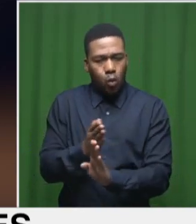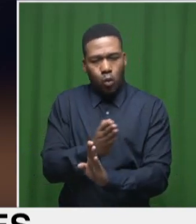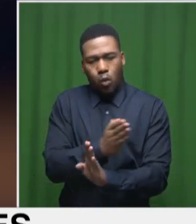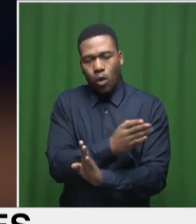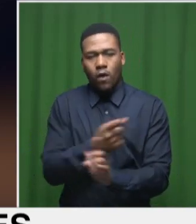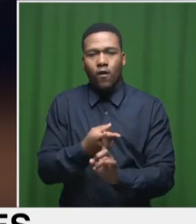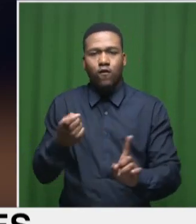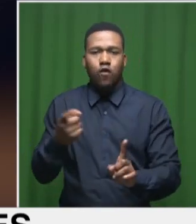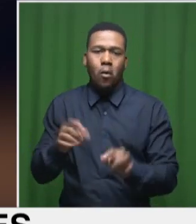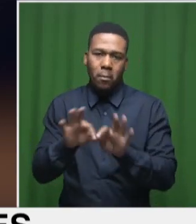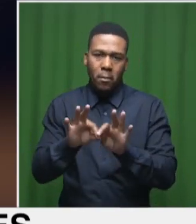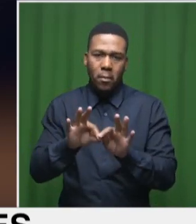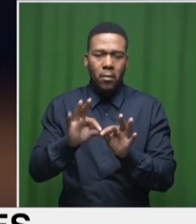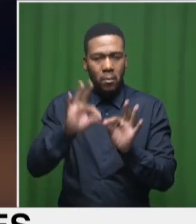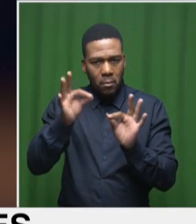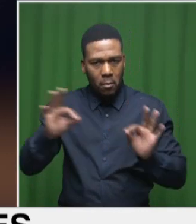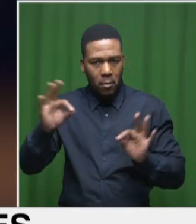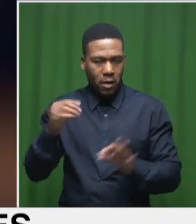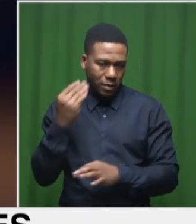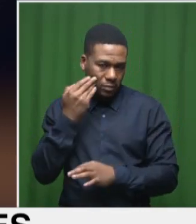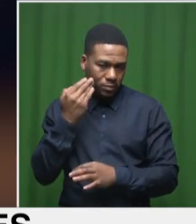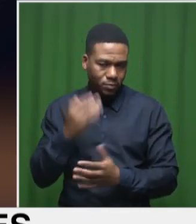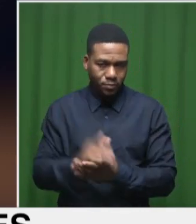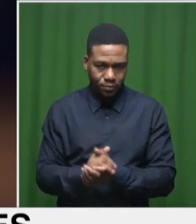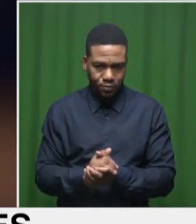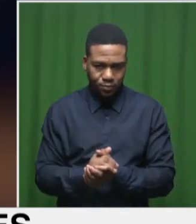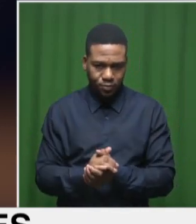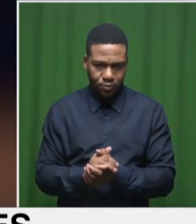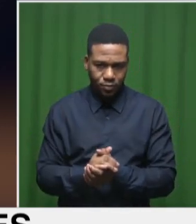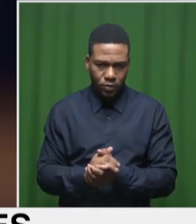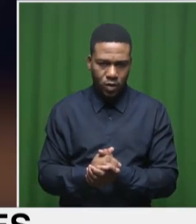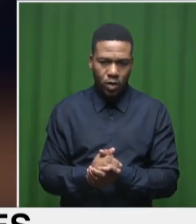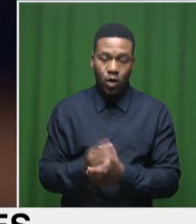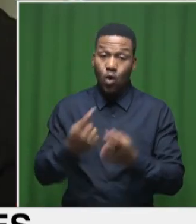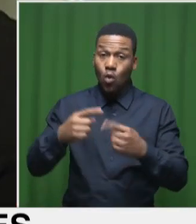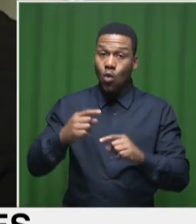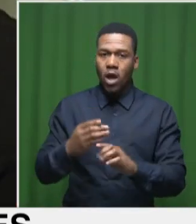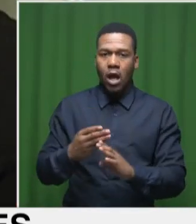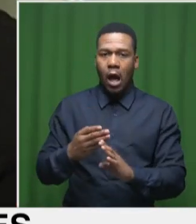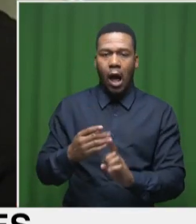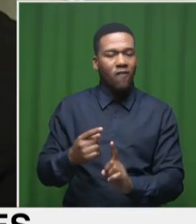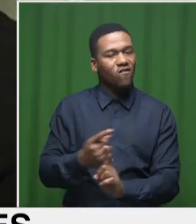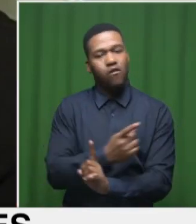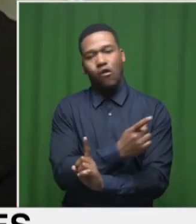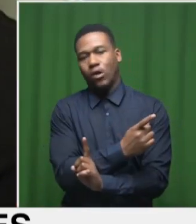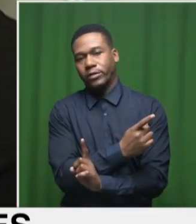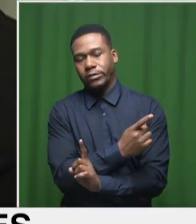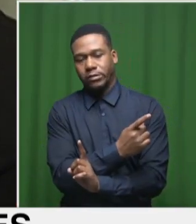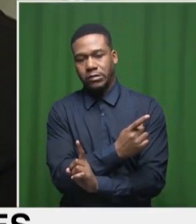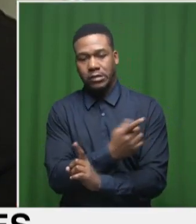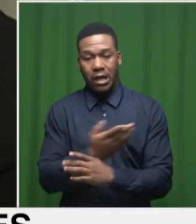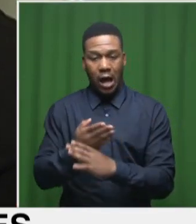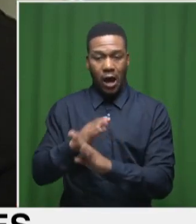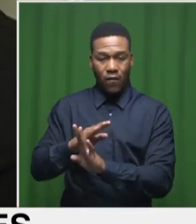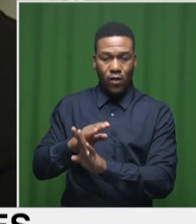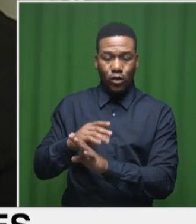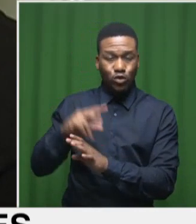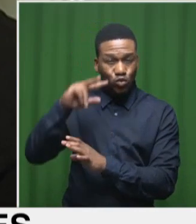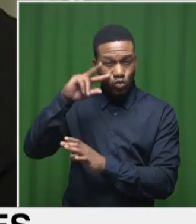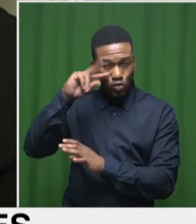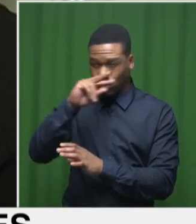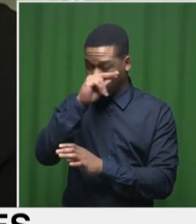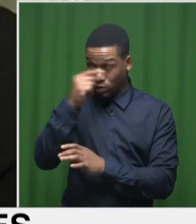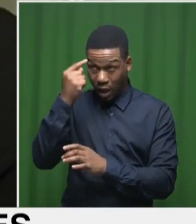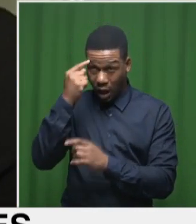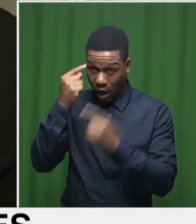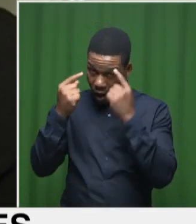heart. And then we obviously avoid injecting in areas of the highest risk, such as the upper eyelids, the